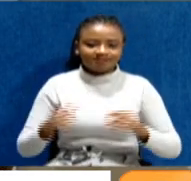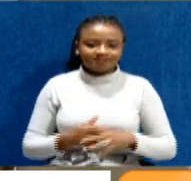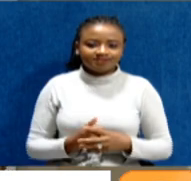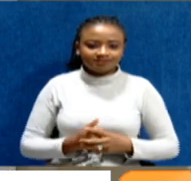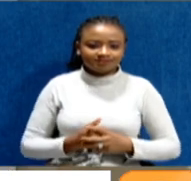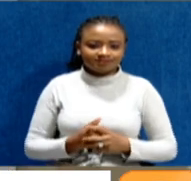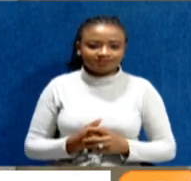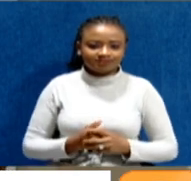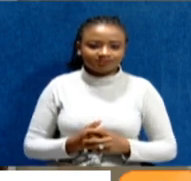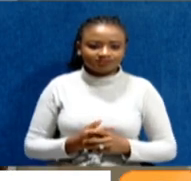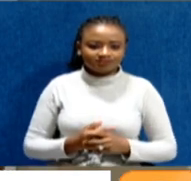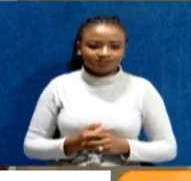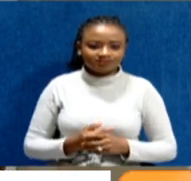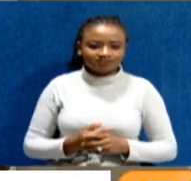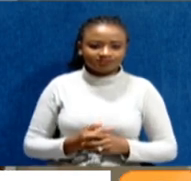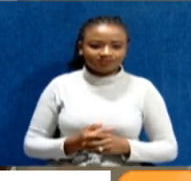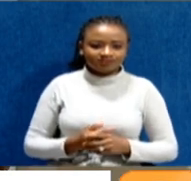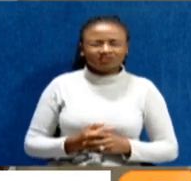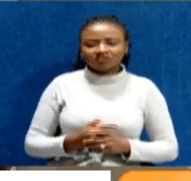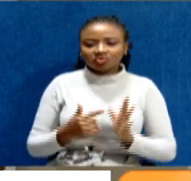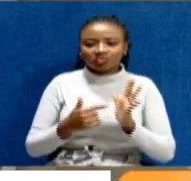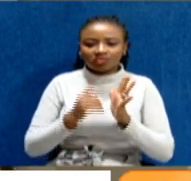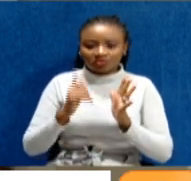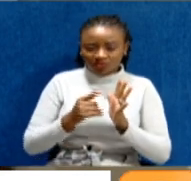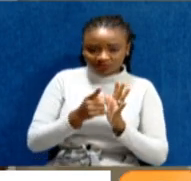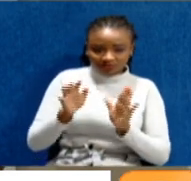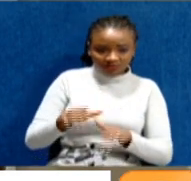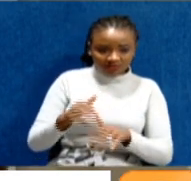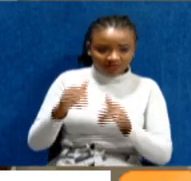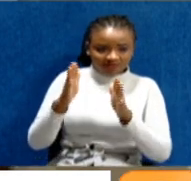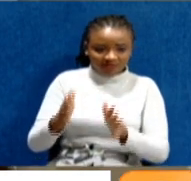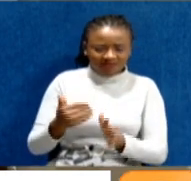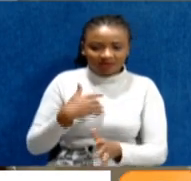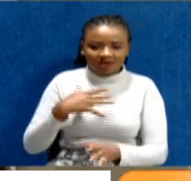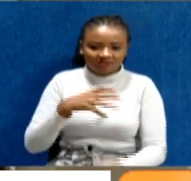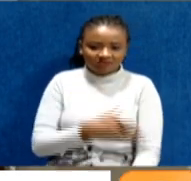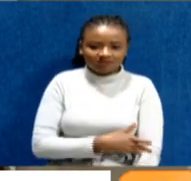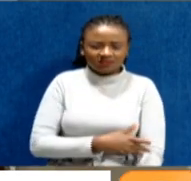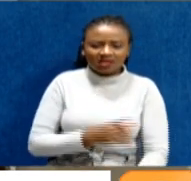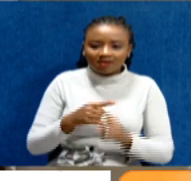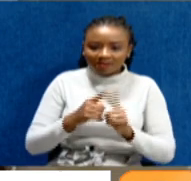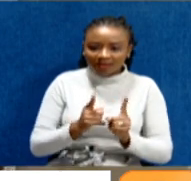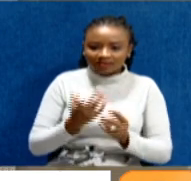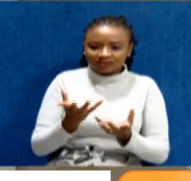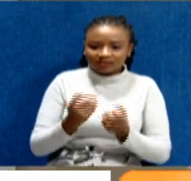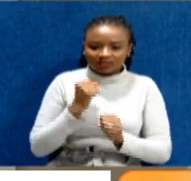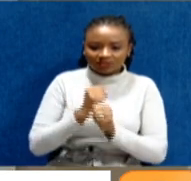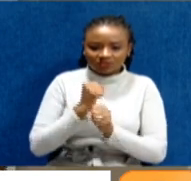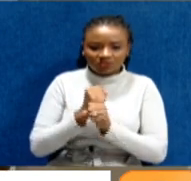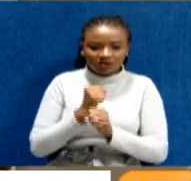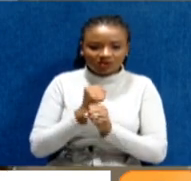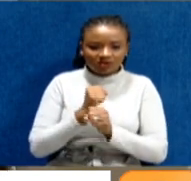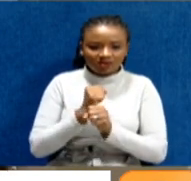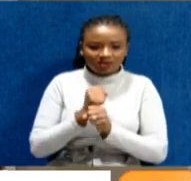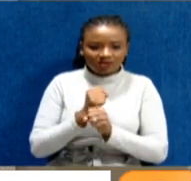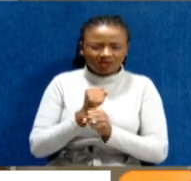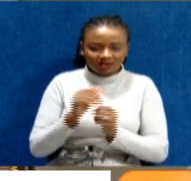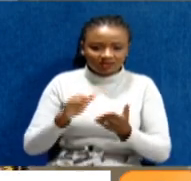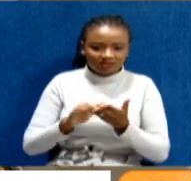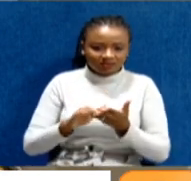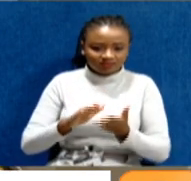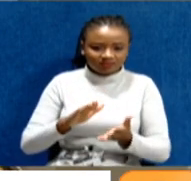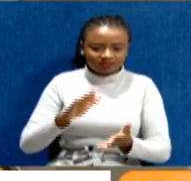say that farmers have the capacity. However, a lot of work needs to be done in terms of verification of